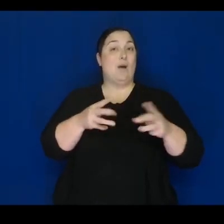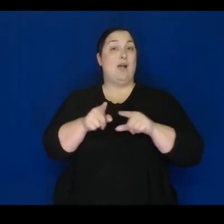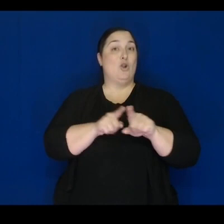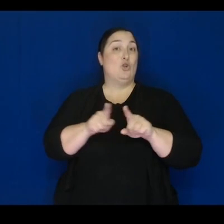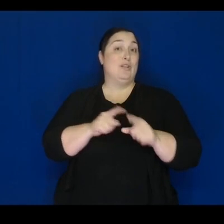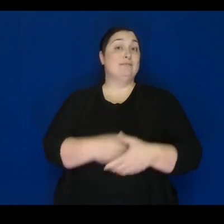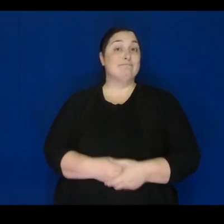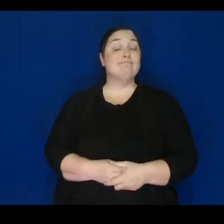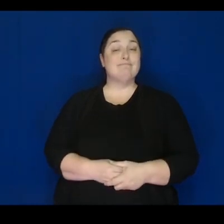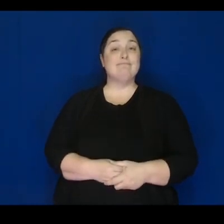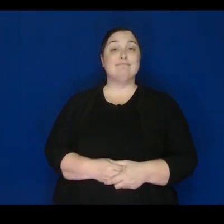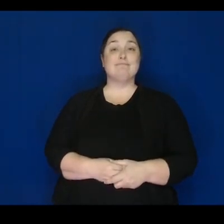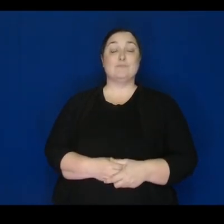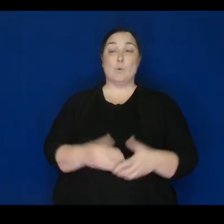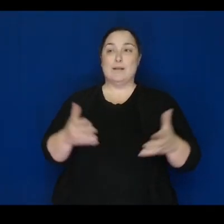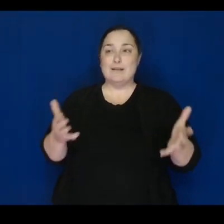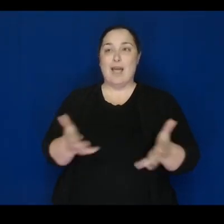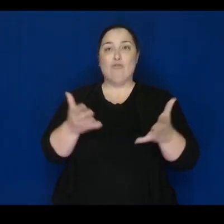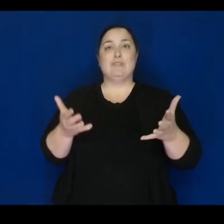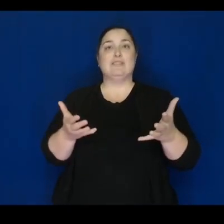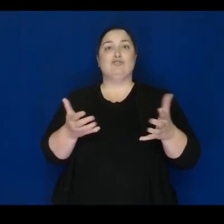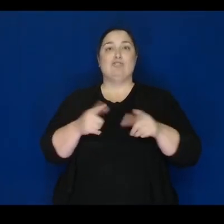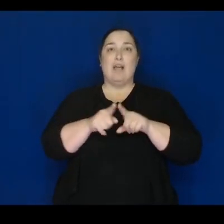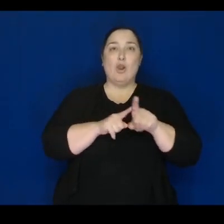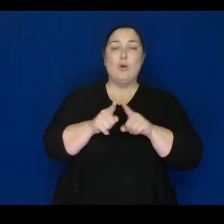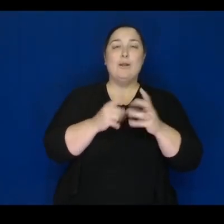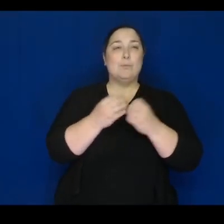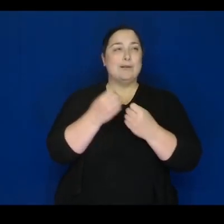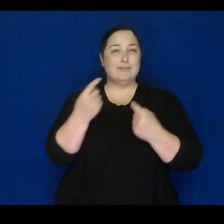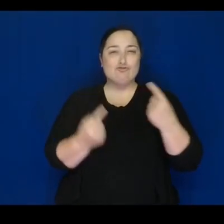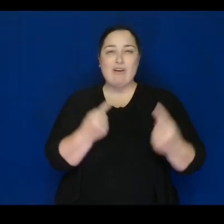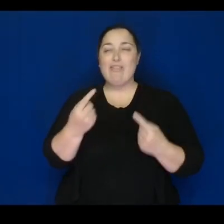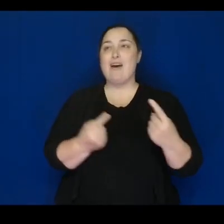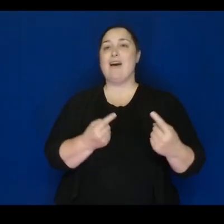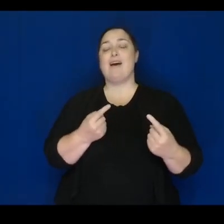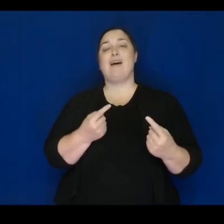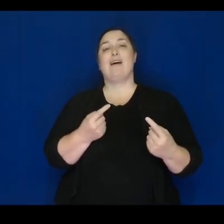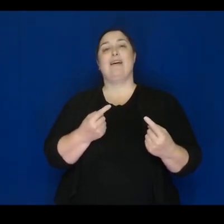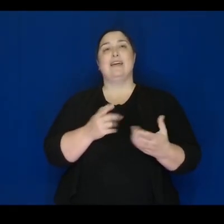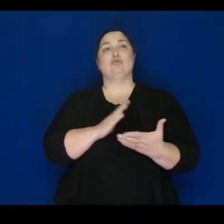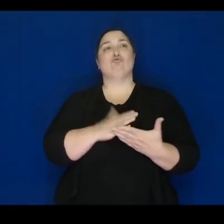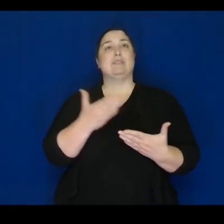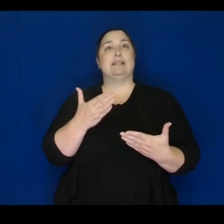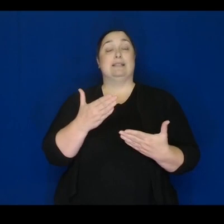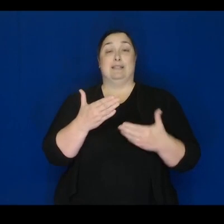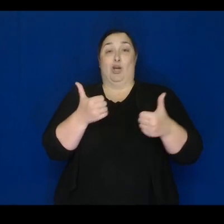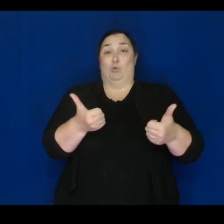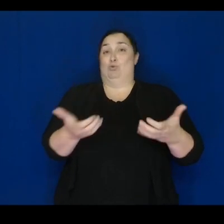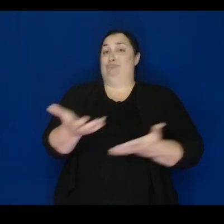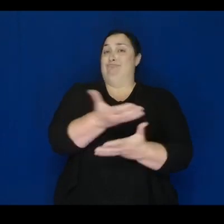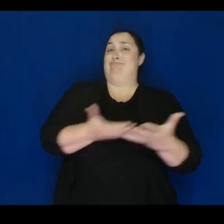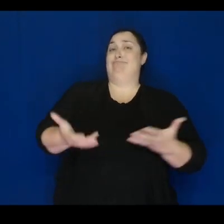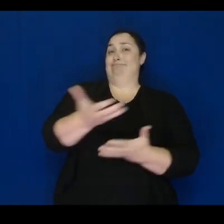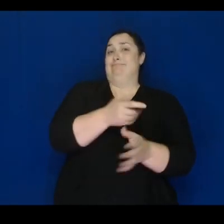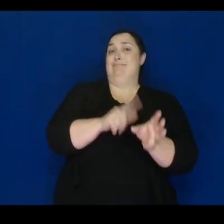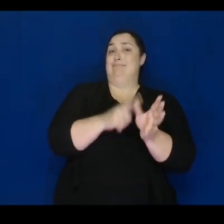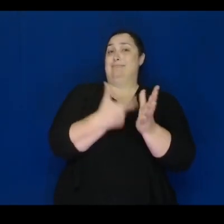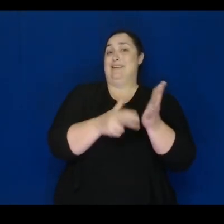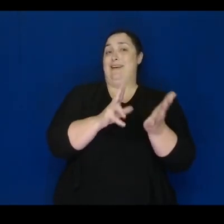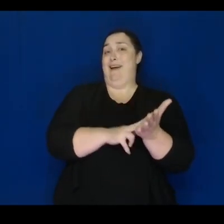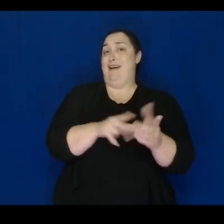of learning with each other, listening, and really having a good yarn with each other as well.